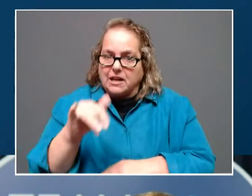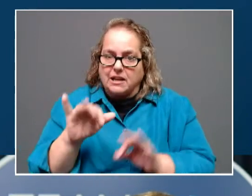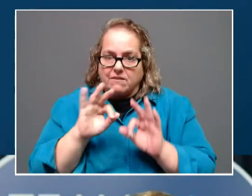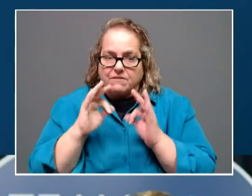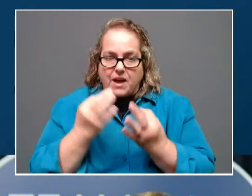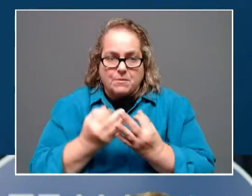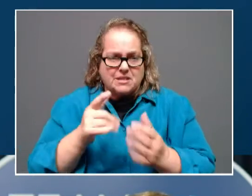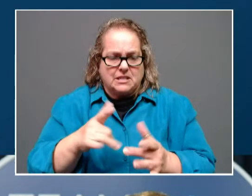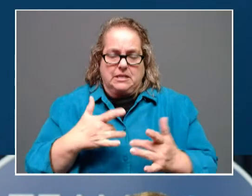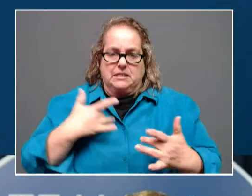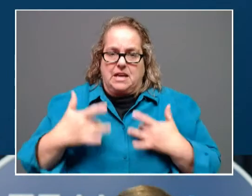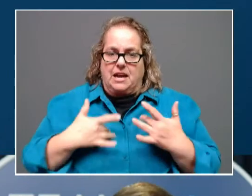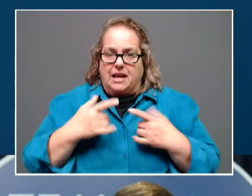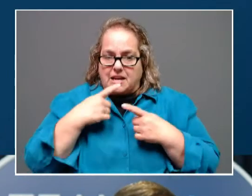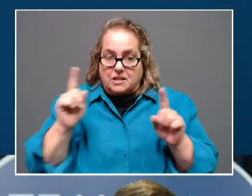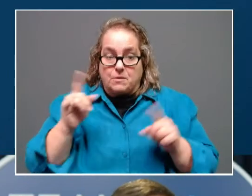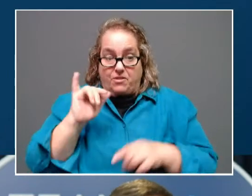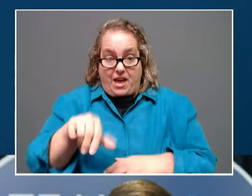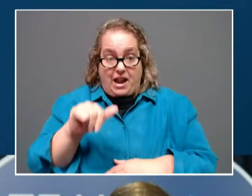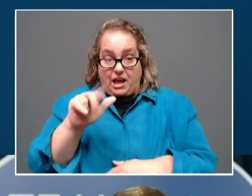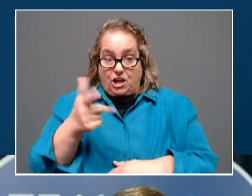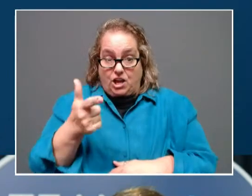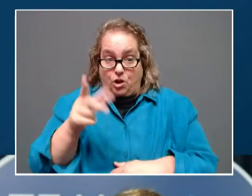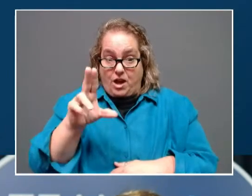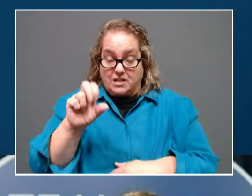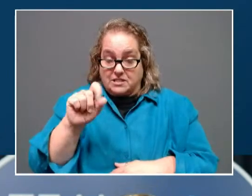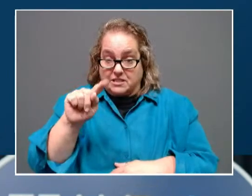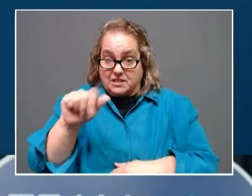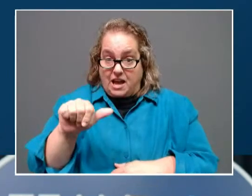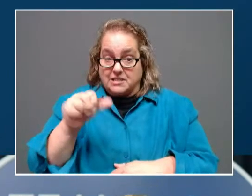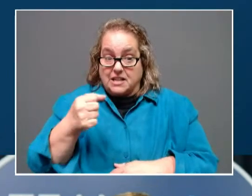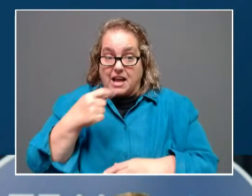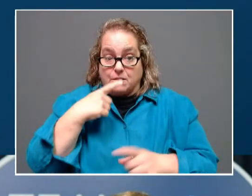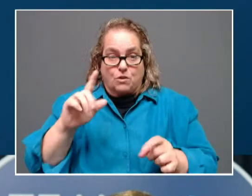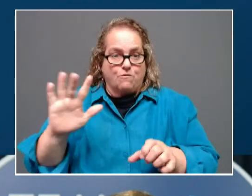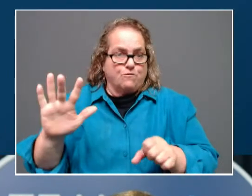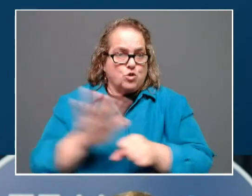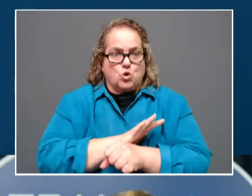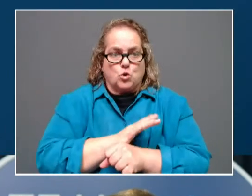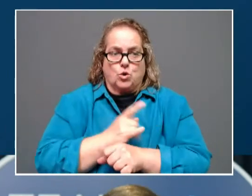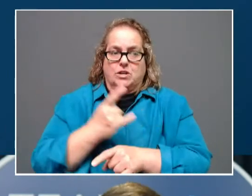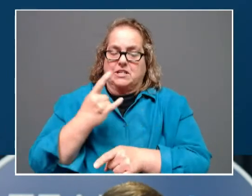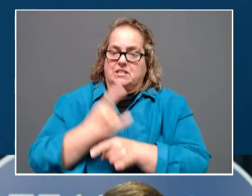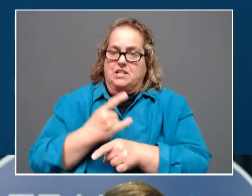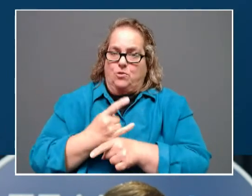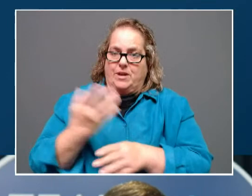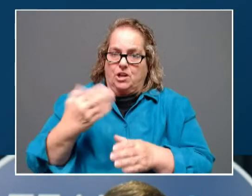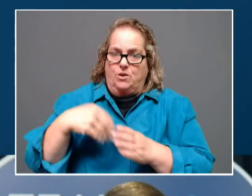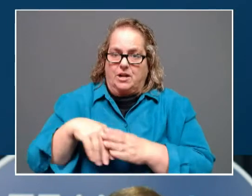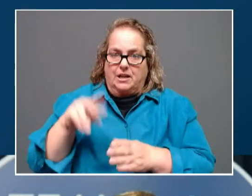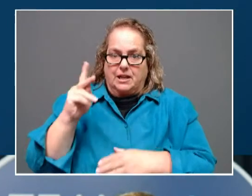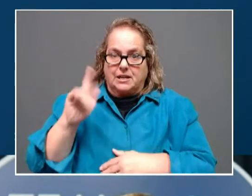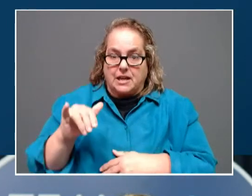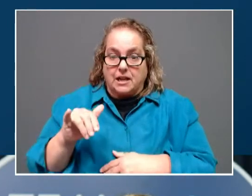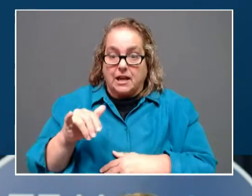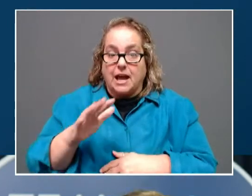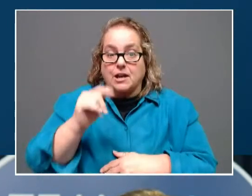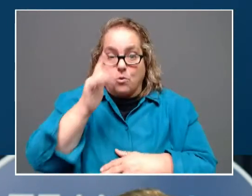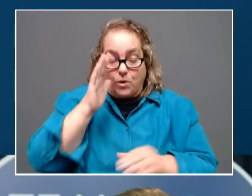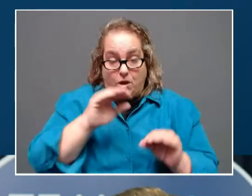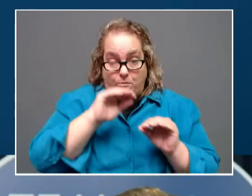be Augusta Distillery's first full-scale operation in the Commonwealth. It's also worth noting that the project will locate in an